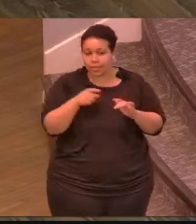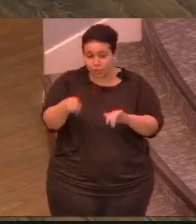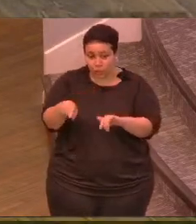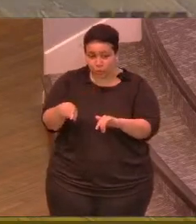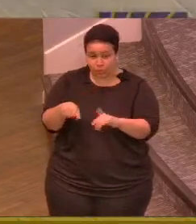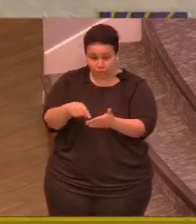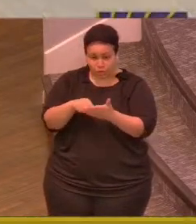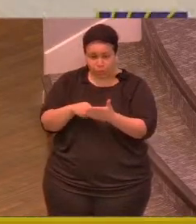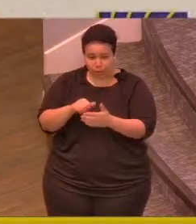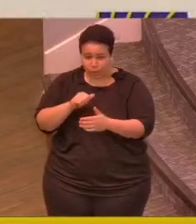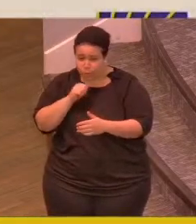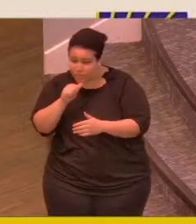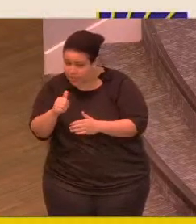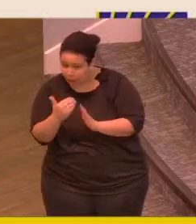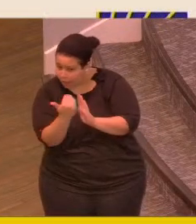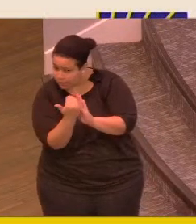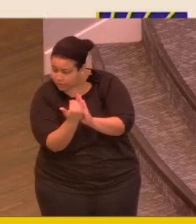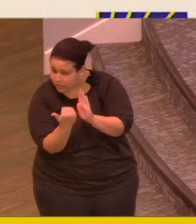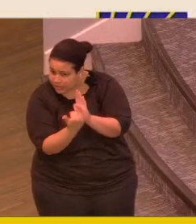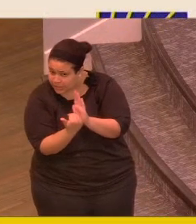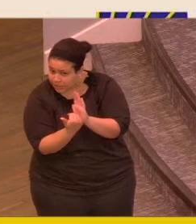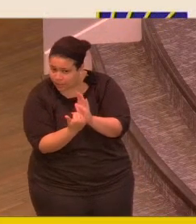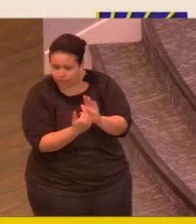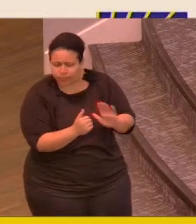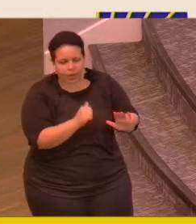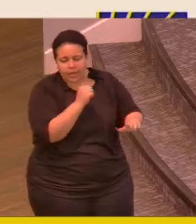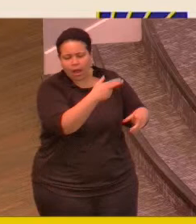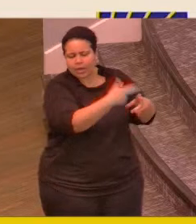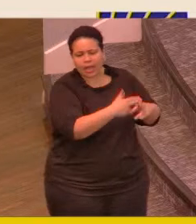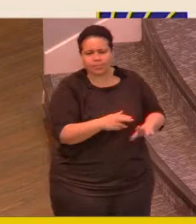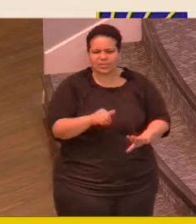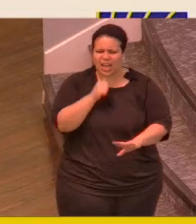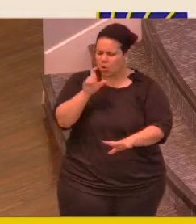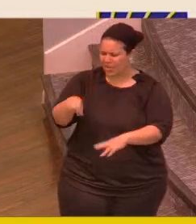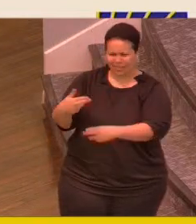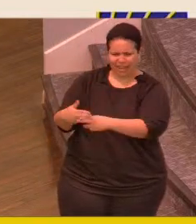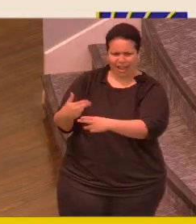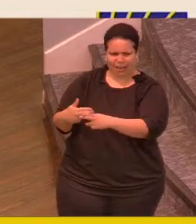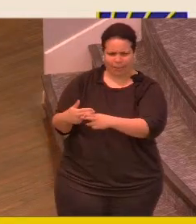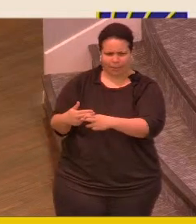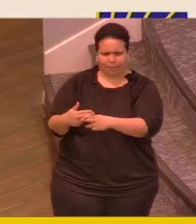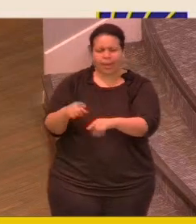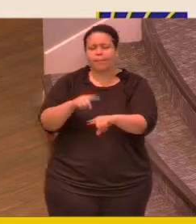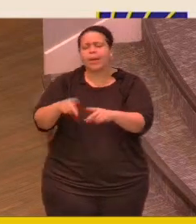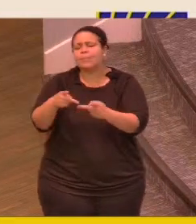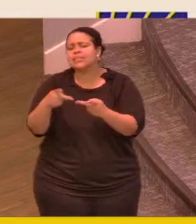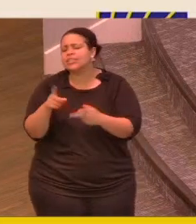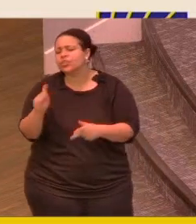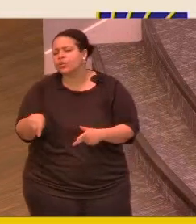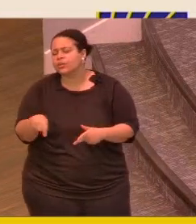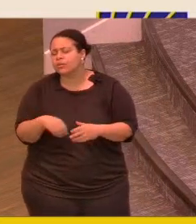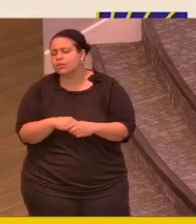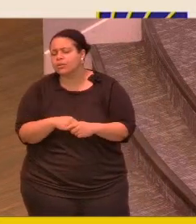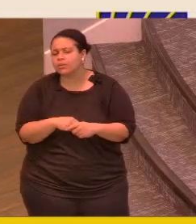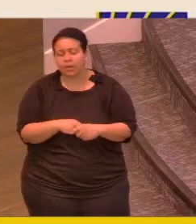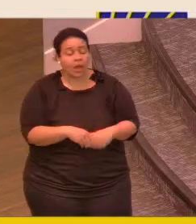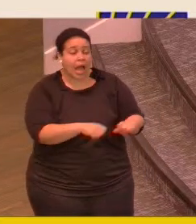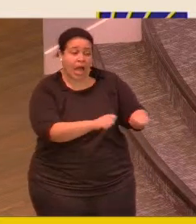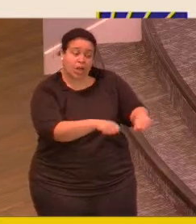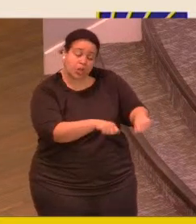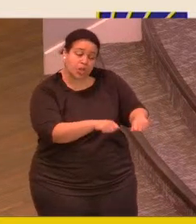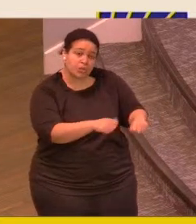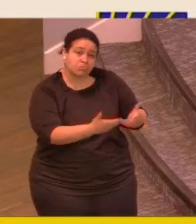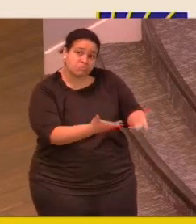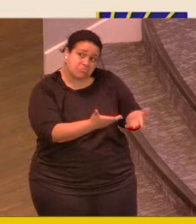not covered? Not names. No, I don't mean names, positions. I could